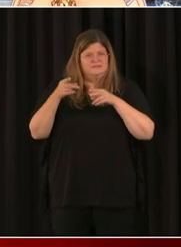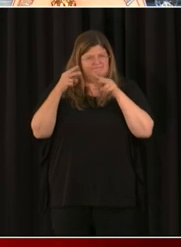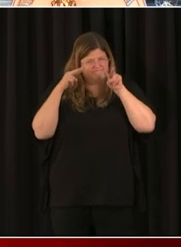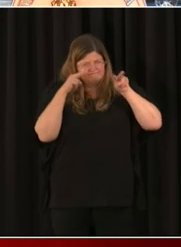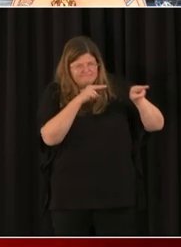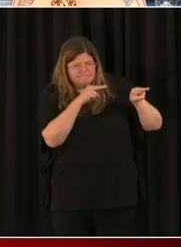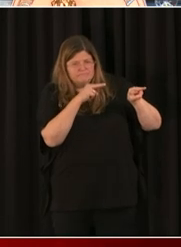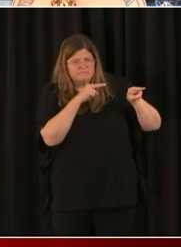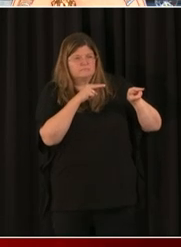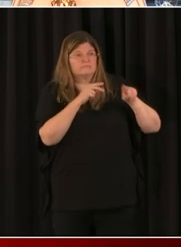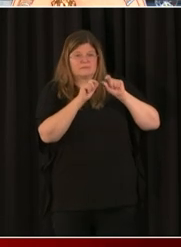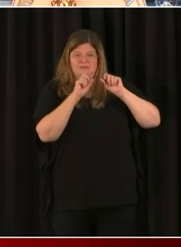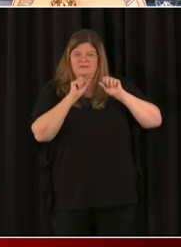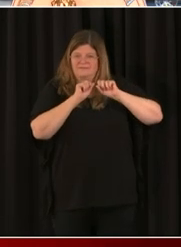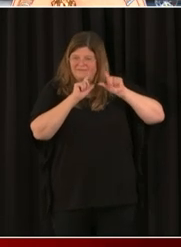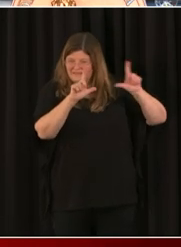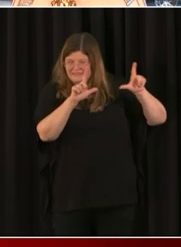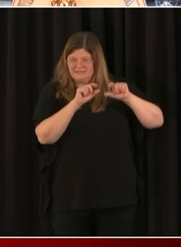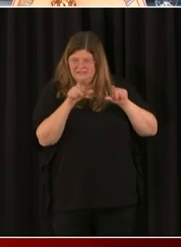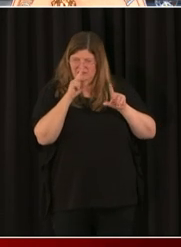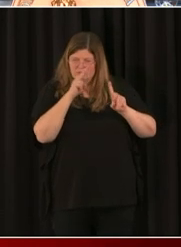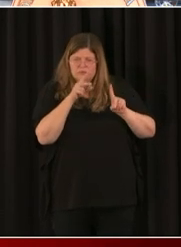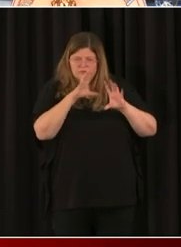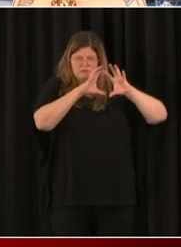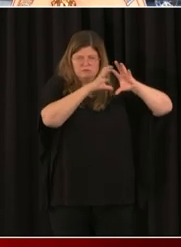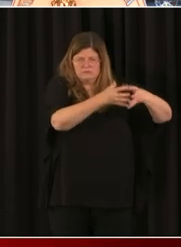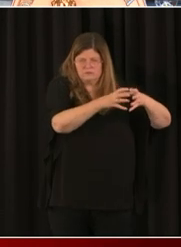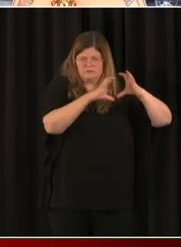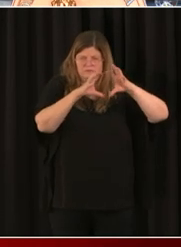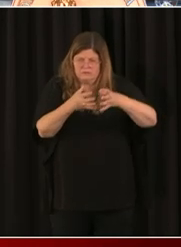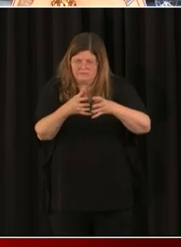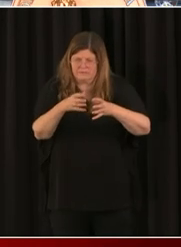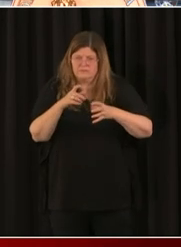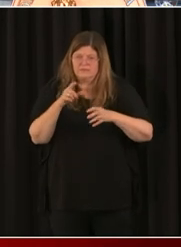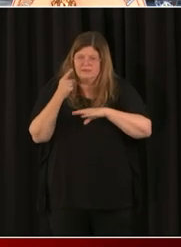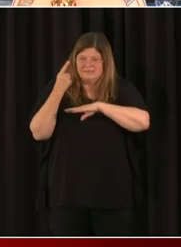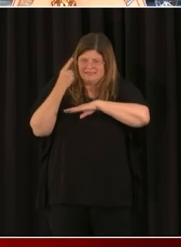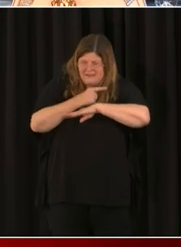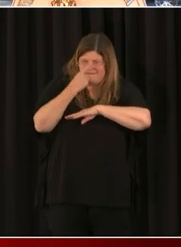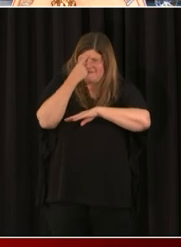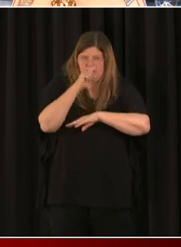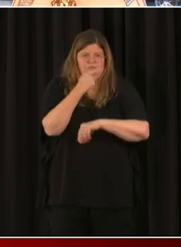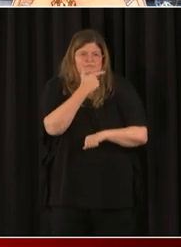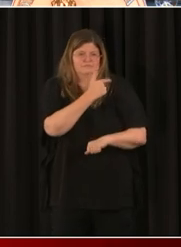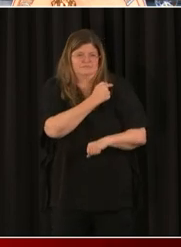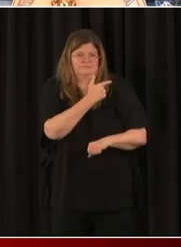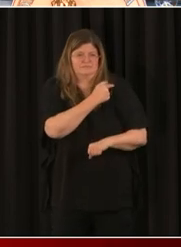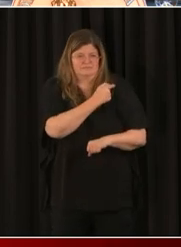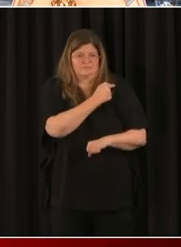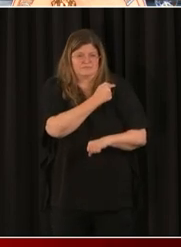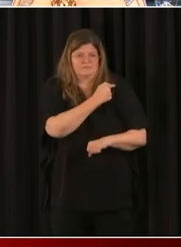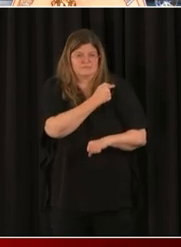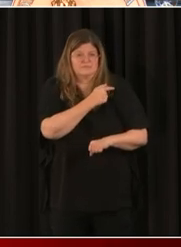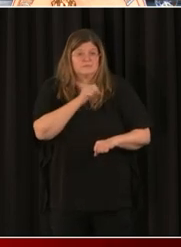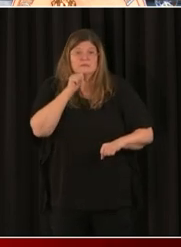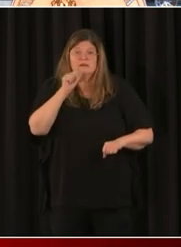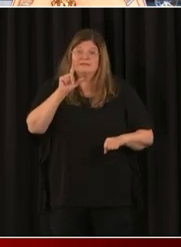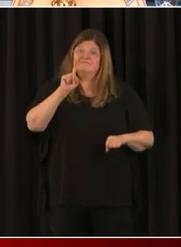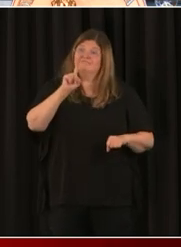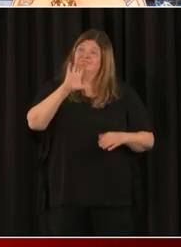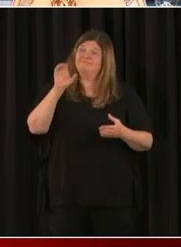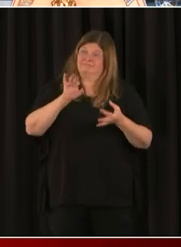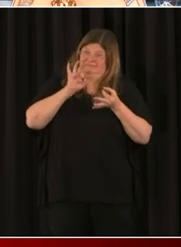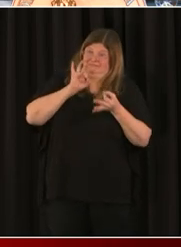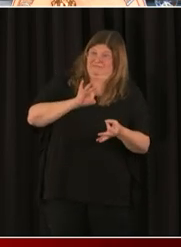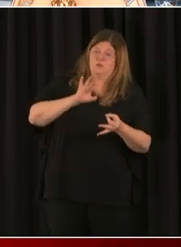word target dates for vaccinations, because this is how we expect these groups to roll out, but this is